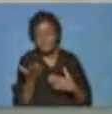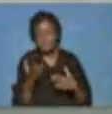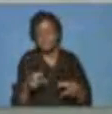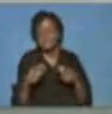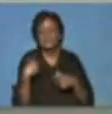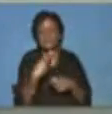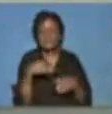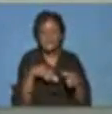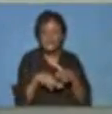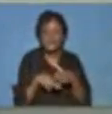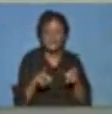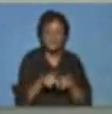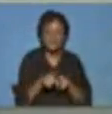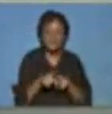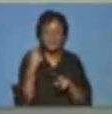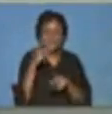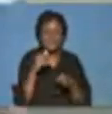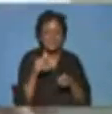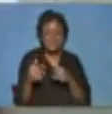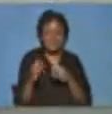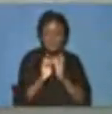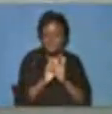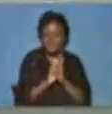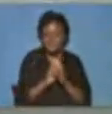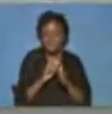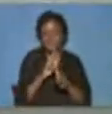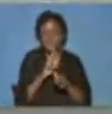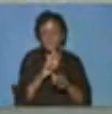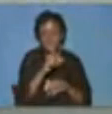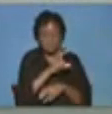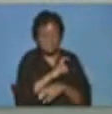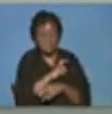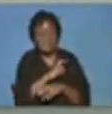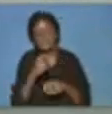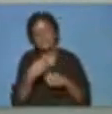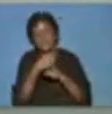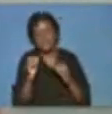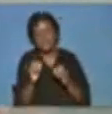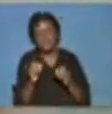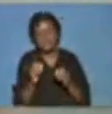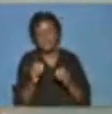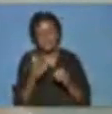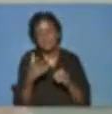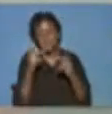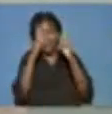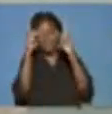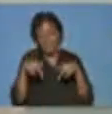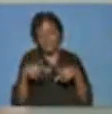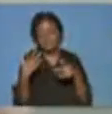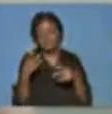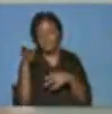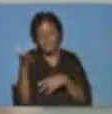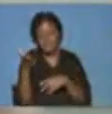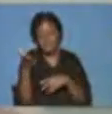for example, the RBPF is just a few streets over. Parliament is just right down the hill. So it gives us a chance to really,